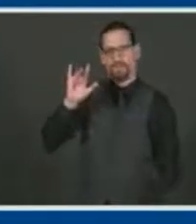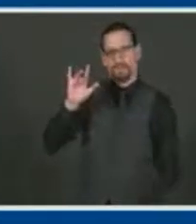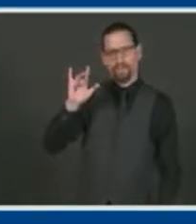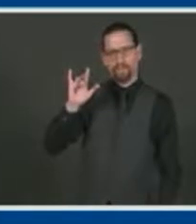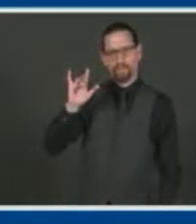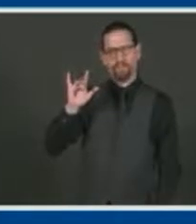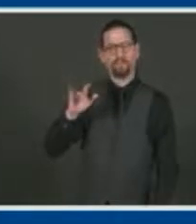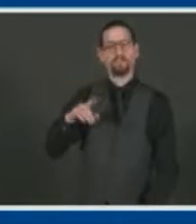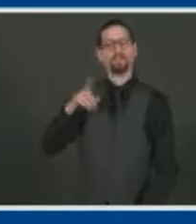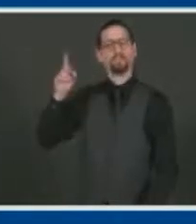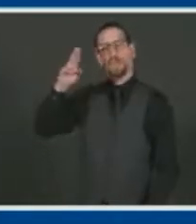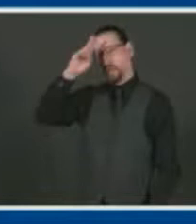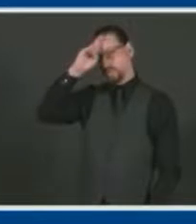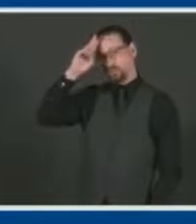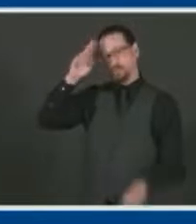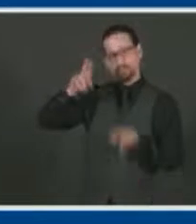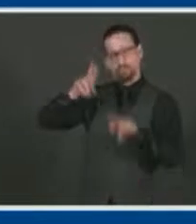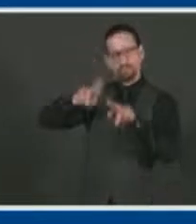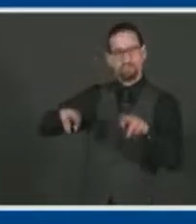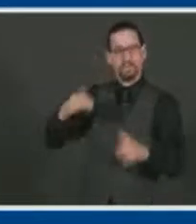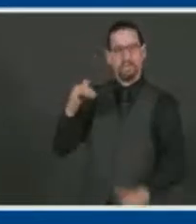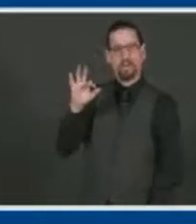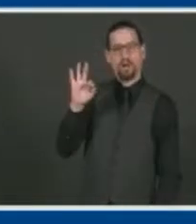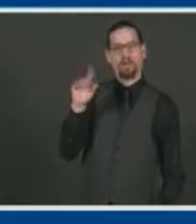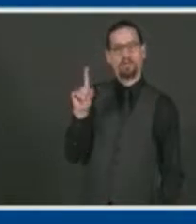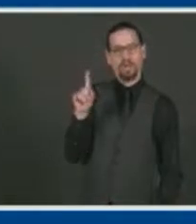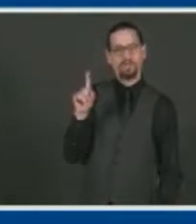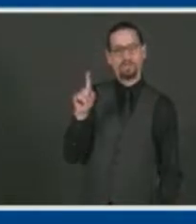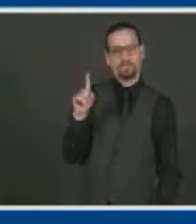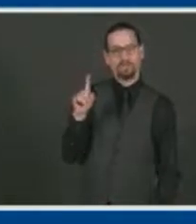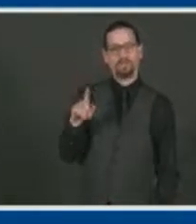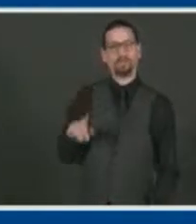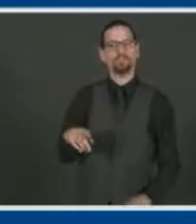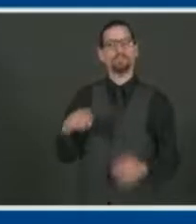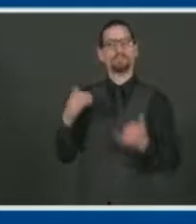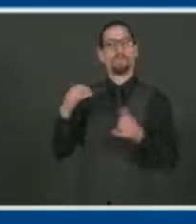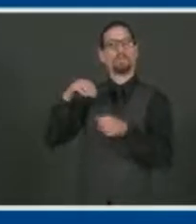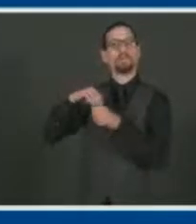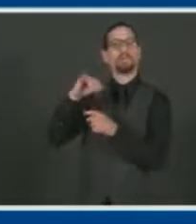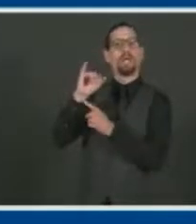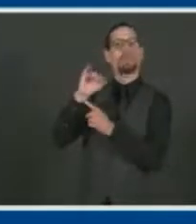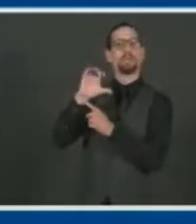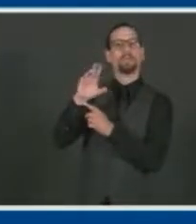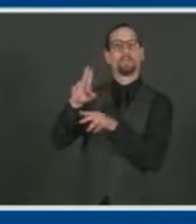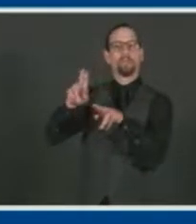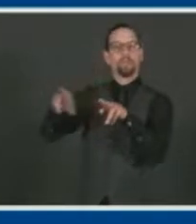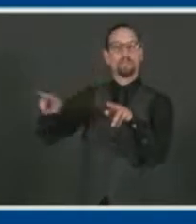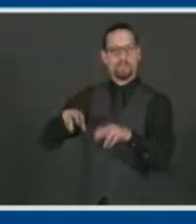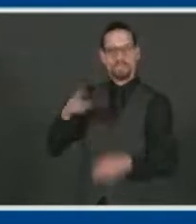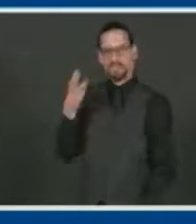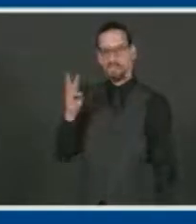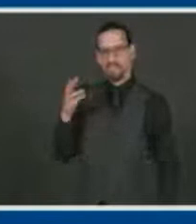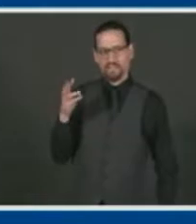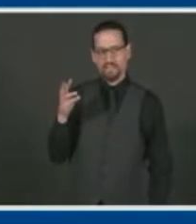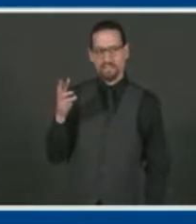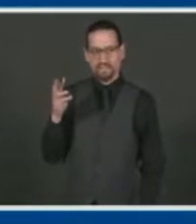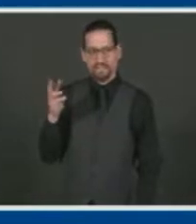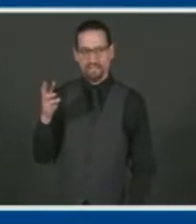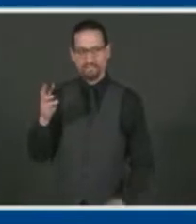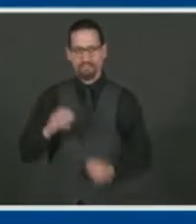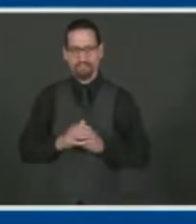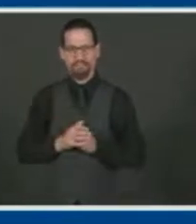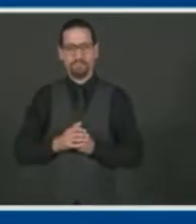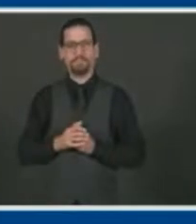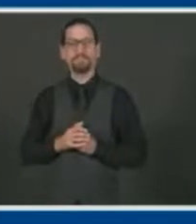currently hospitalized across the state. 16 people are in the intensive care unit, and 15 of